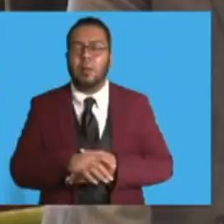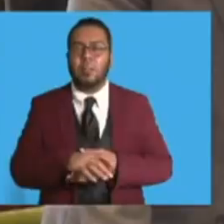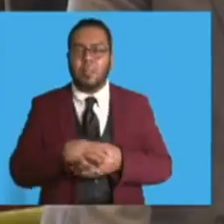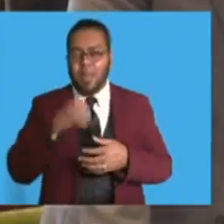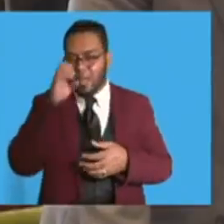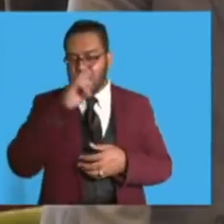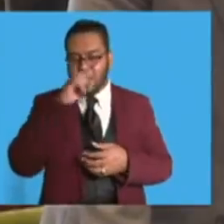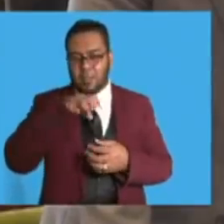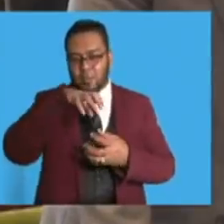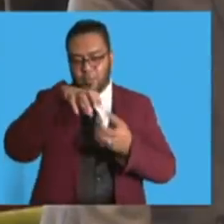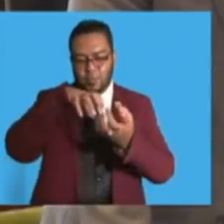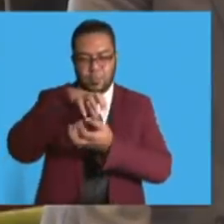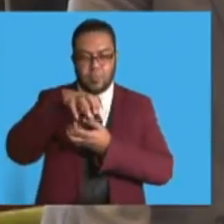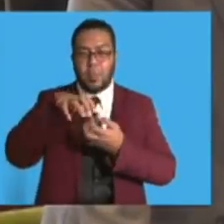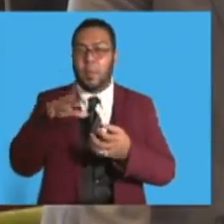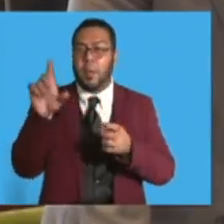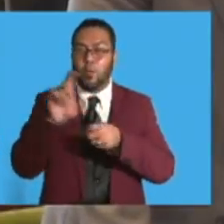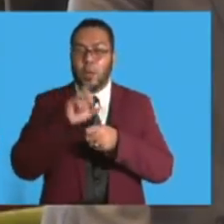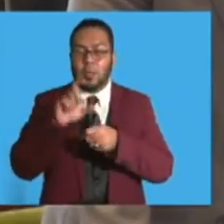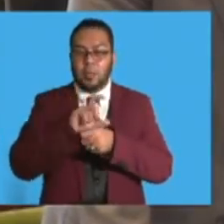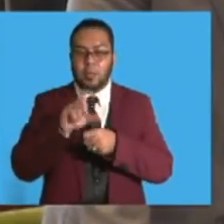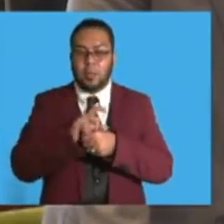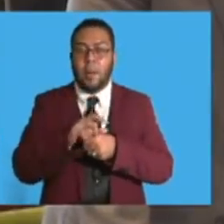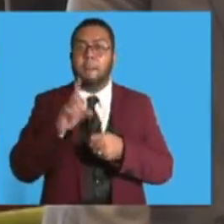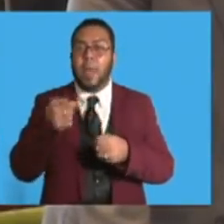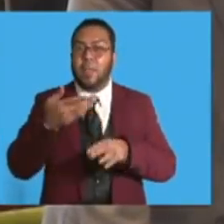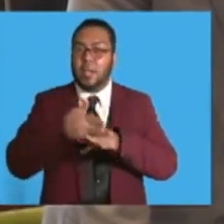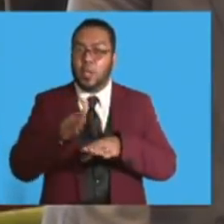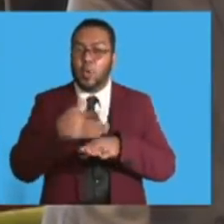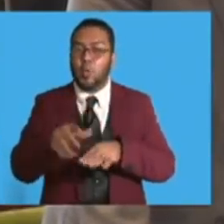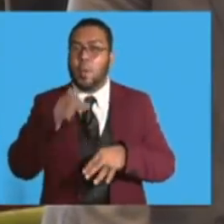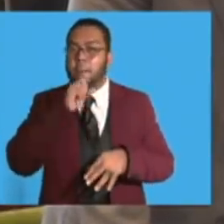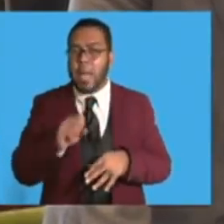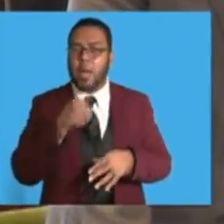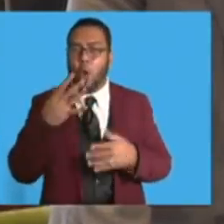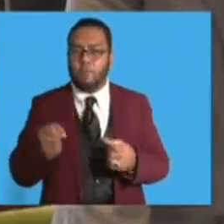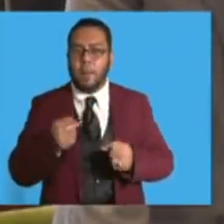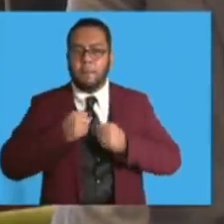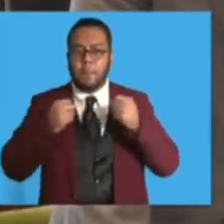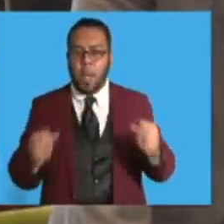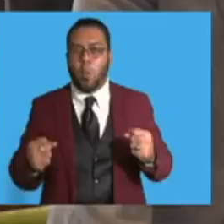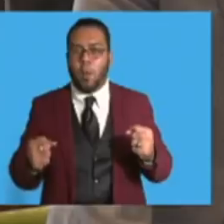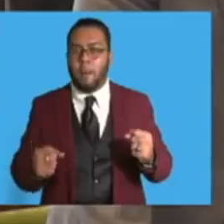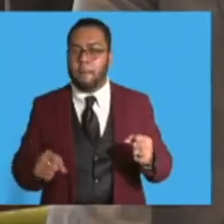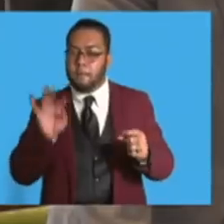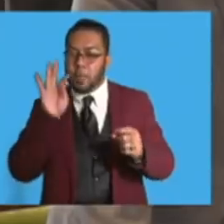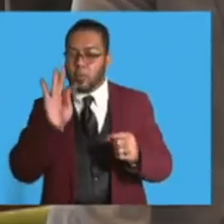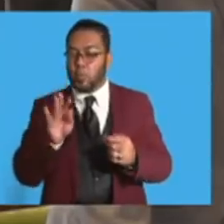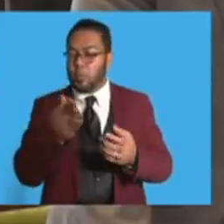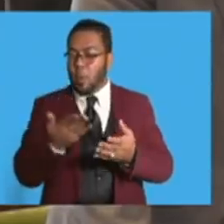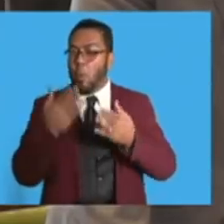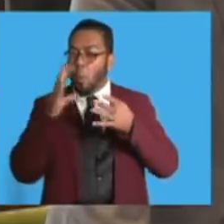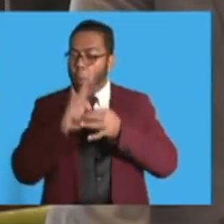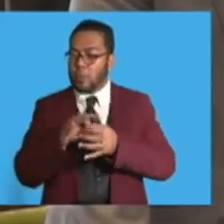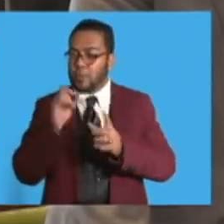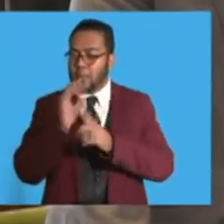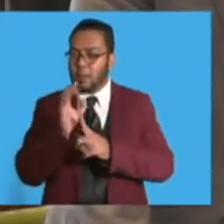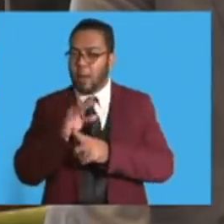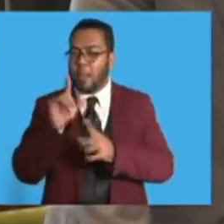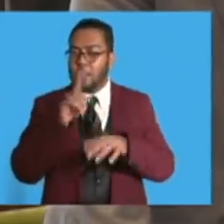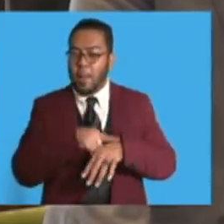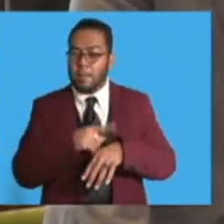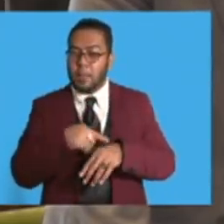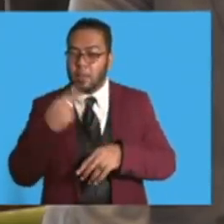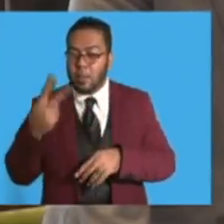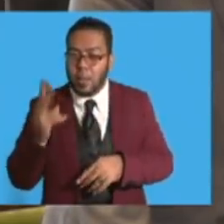institutions, associations, parties may be created or instigated by the new men of power, pursuing their own special interests, which are time again